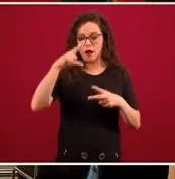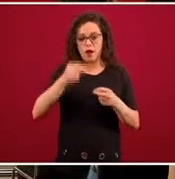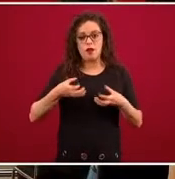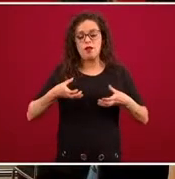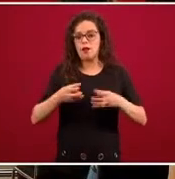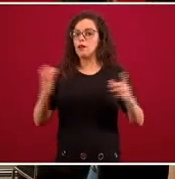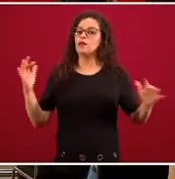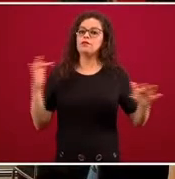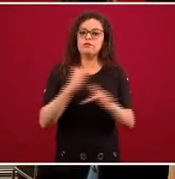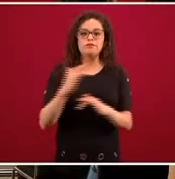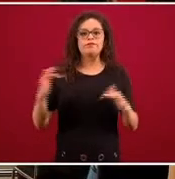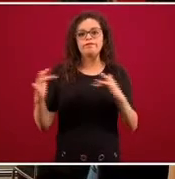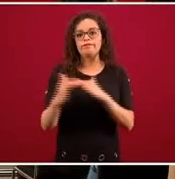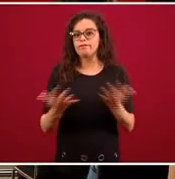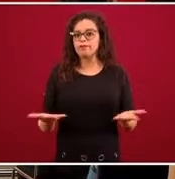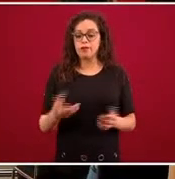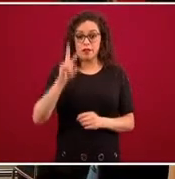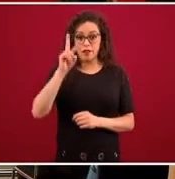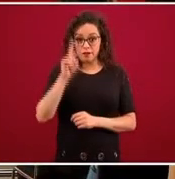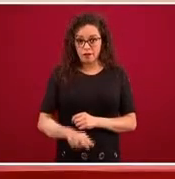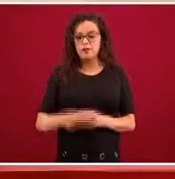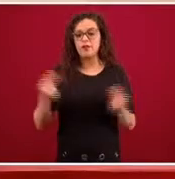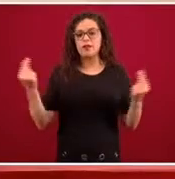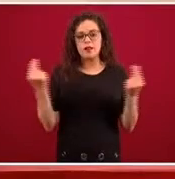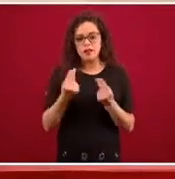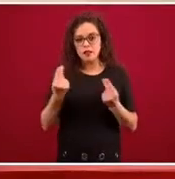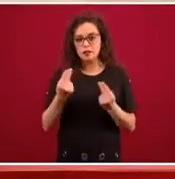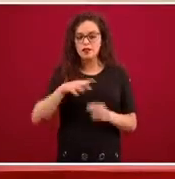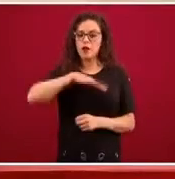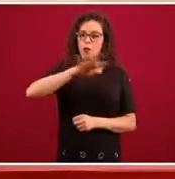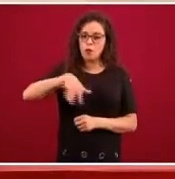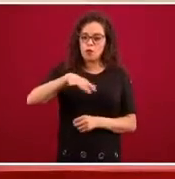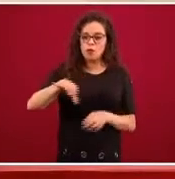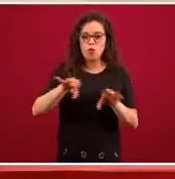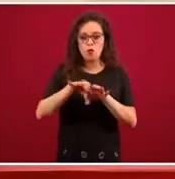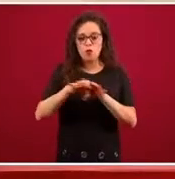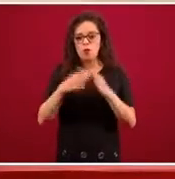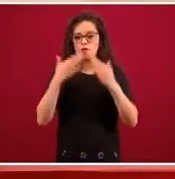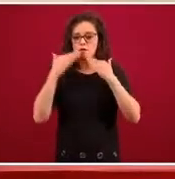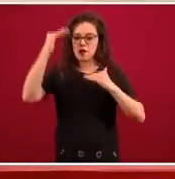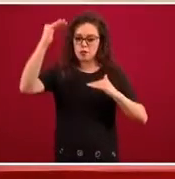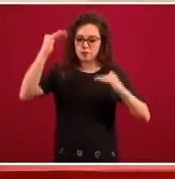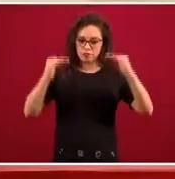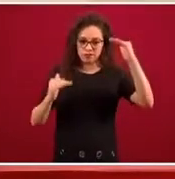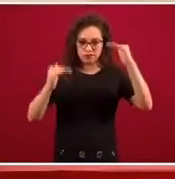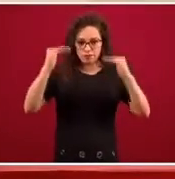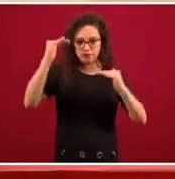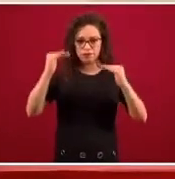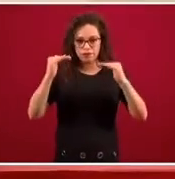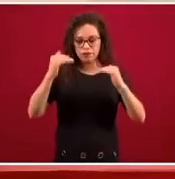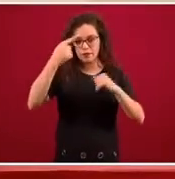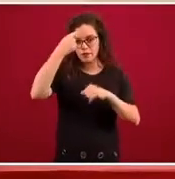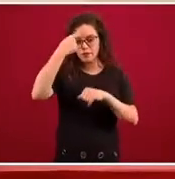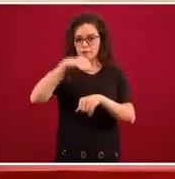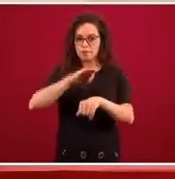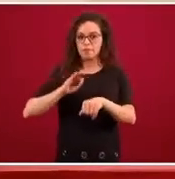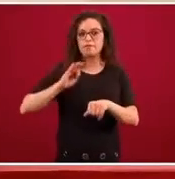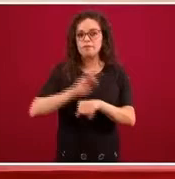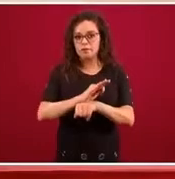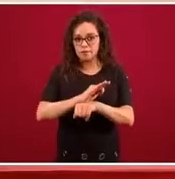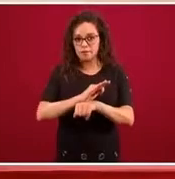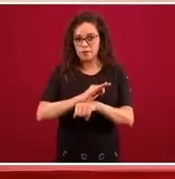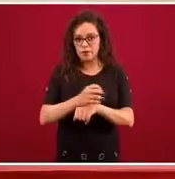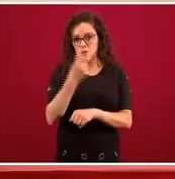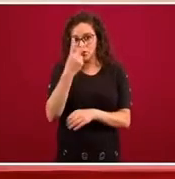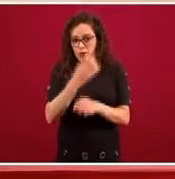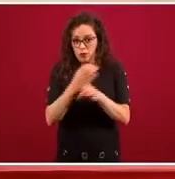we made the decision of implementing them because they were necessary for the health of our people, and at all times we